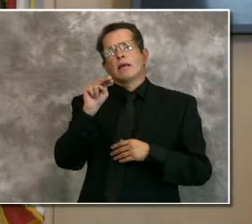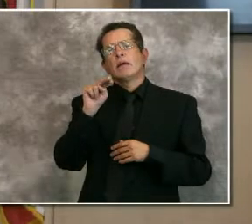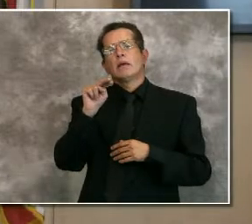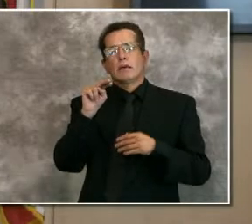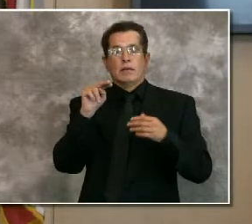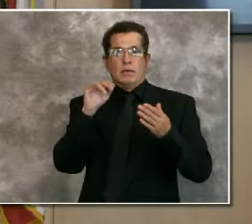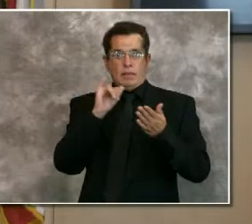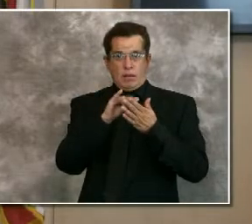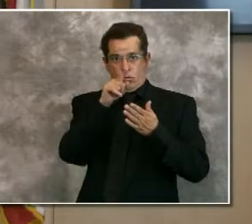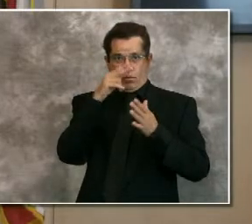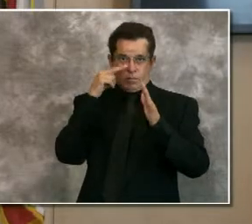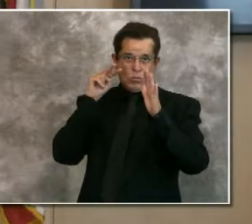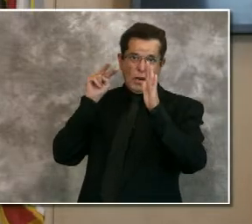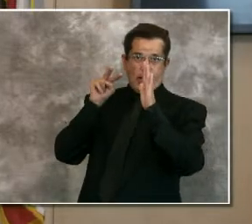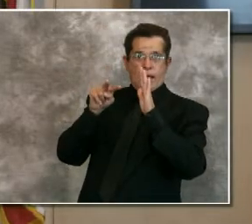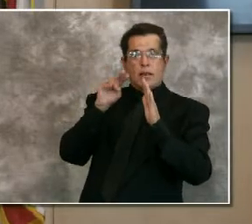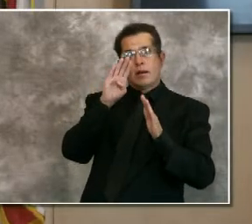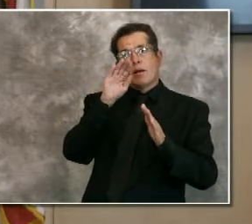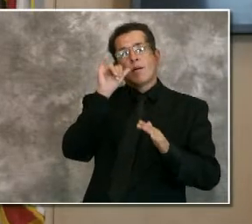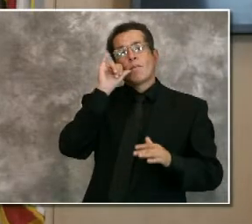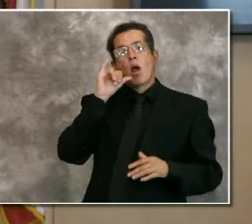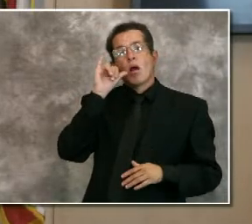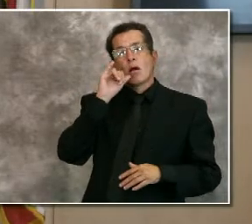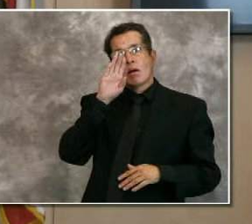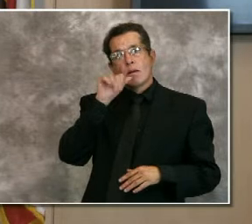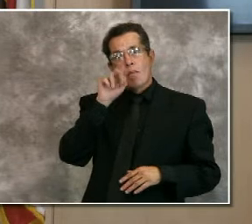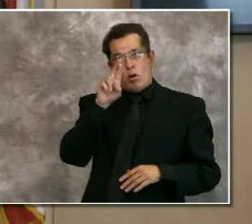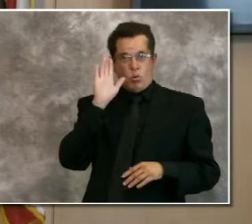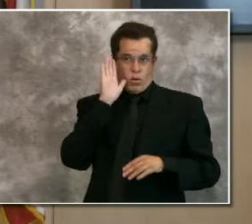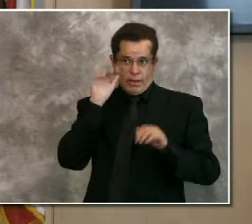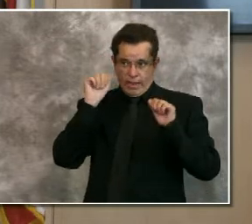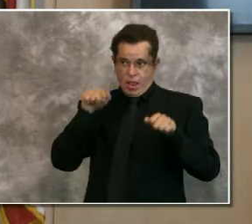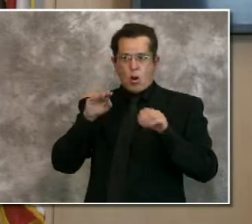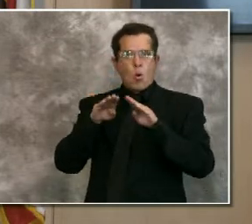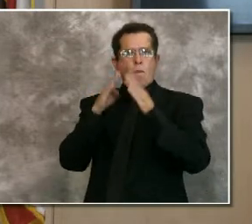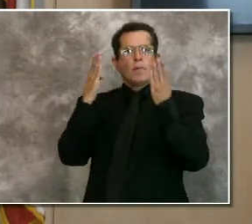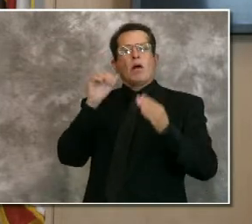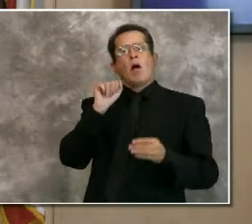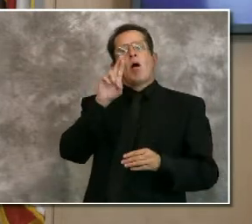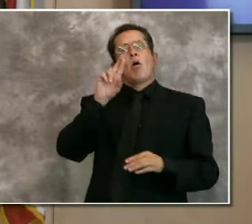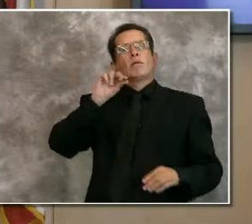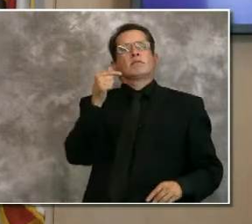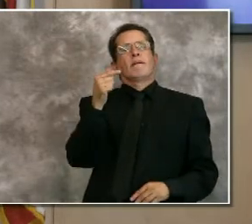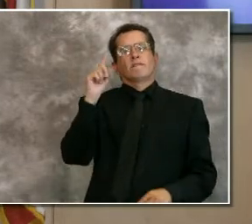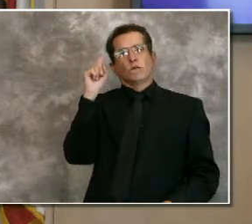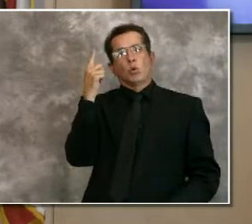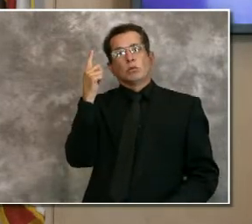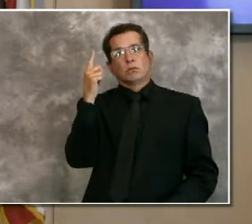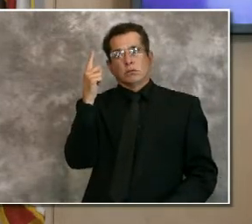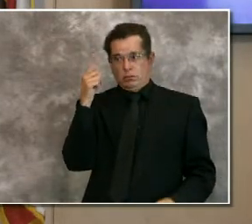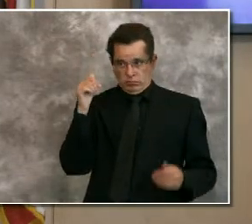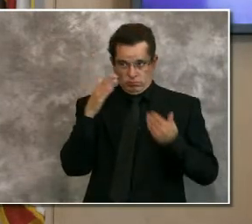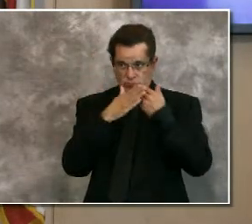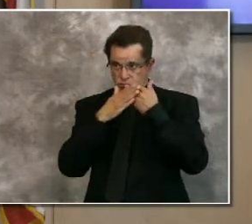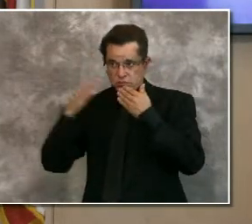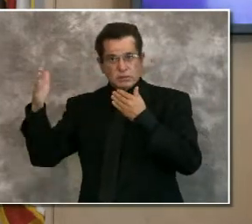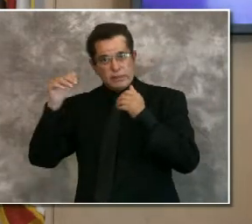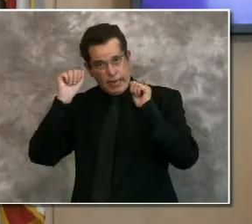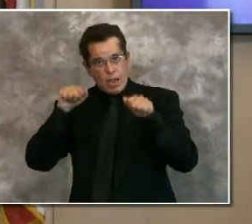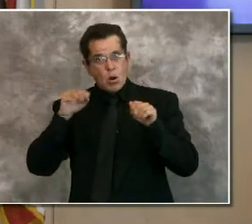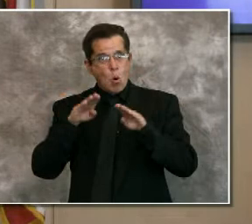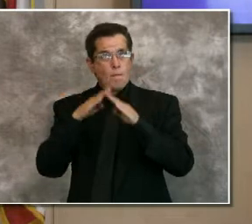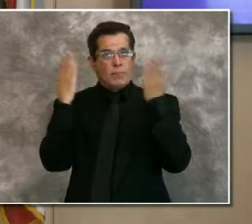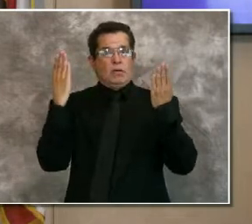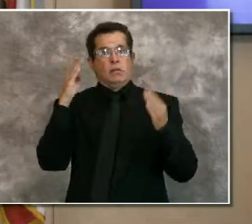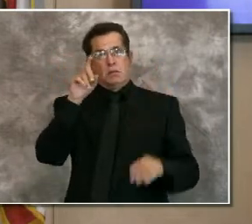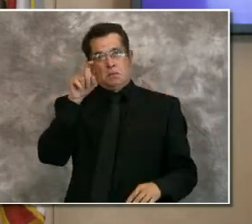reopenings. Do you anticipate bars will be permitted to reopen August 1 alongside other businesses that will be allowed to resume operations at that time? Okay, Dr.